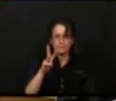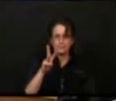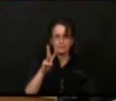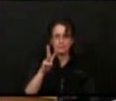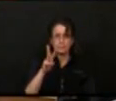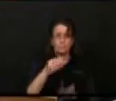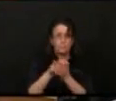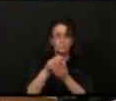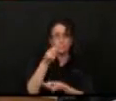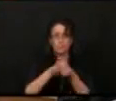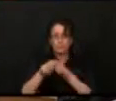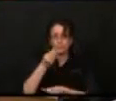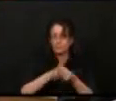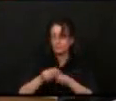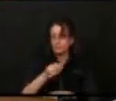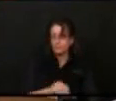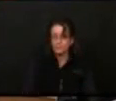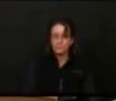budget.